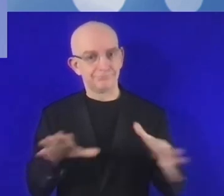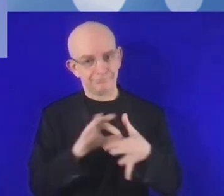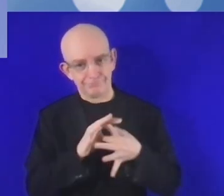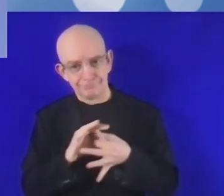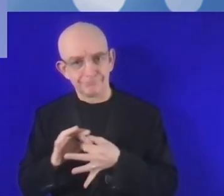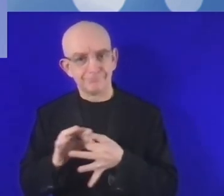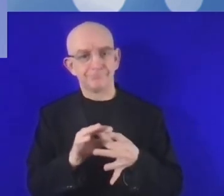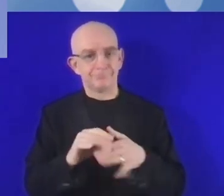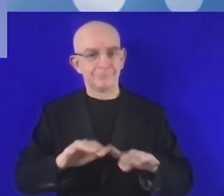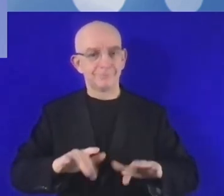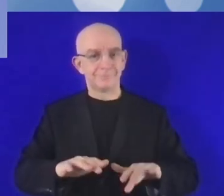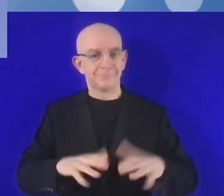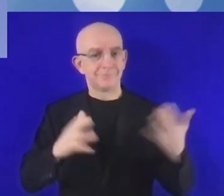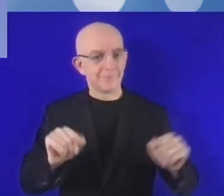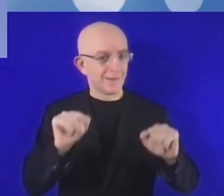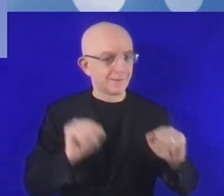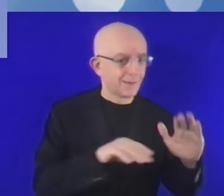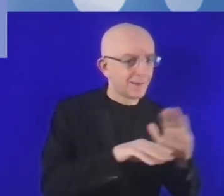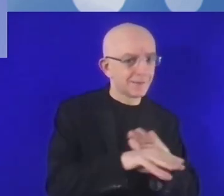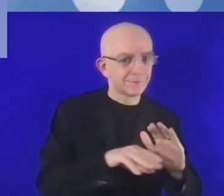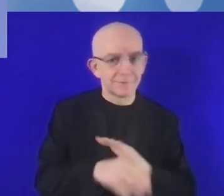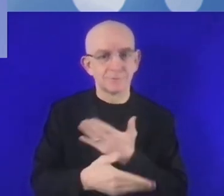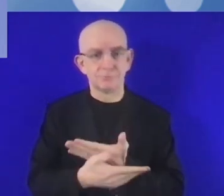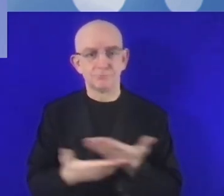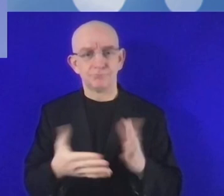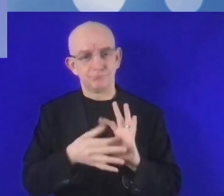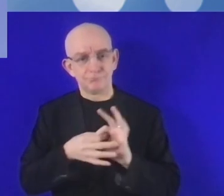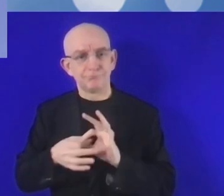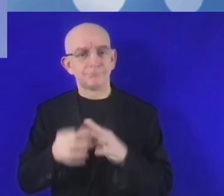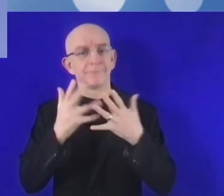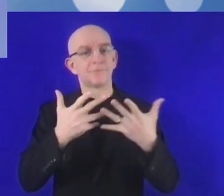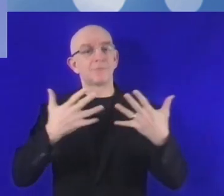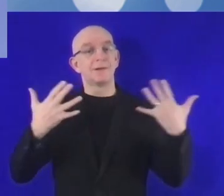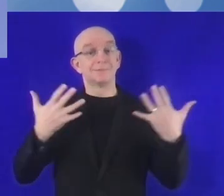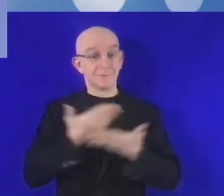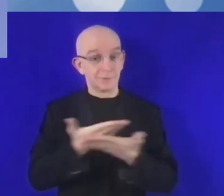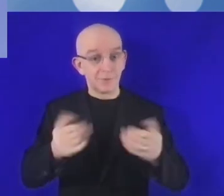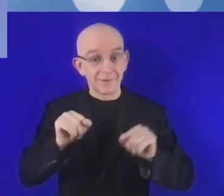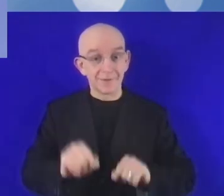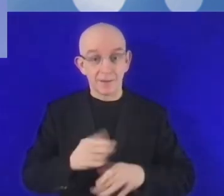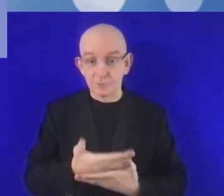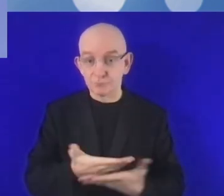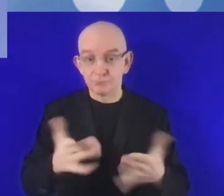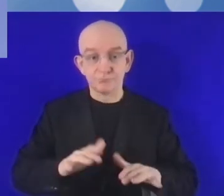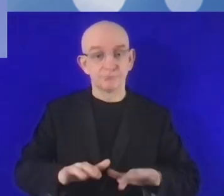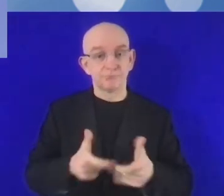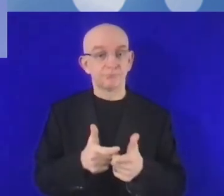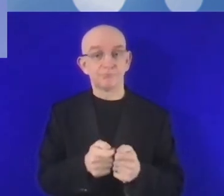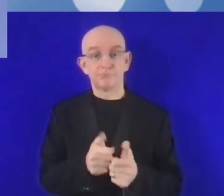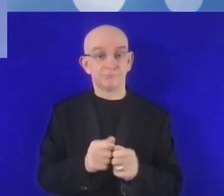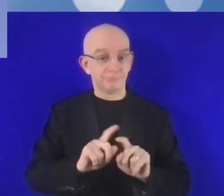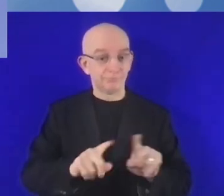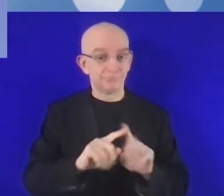The internet connecting all its users into one community responsible for its shape and functioning. During